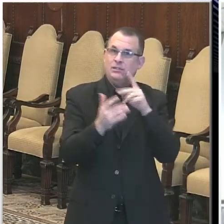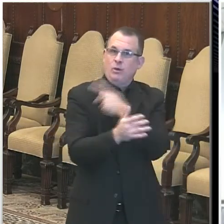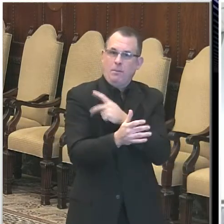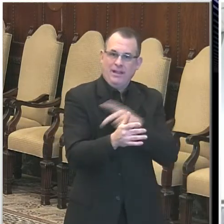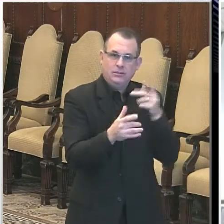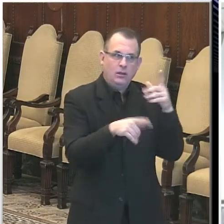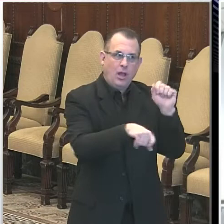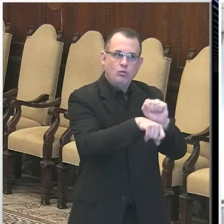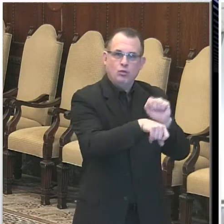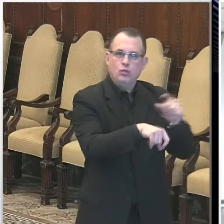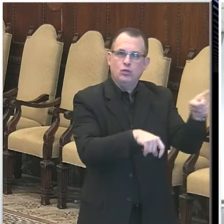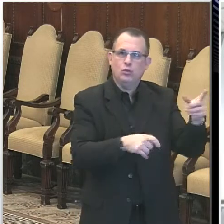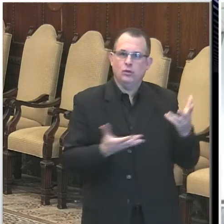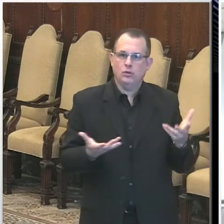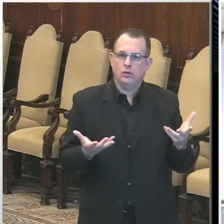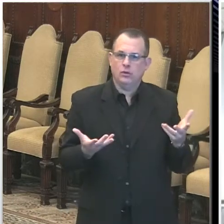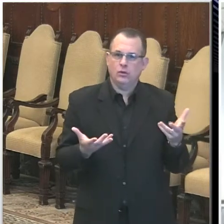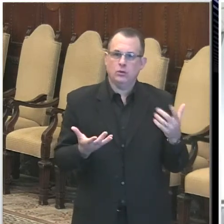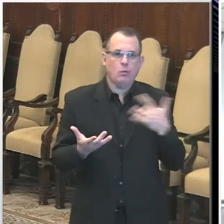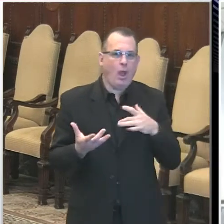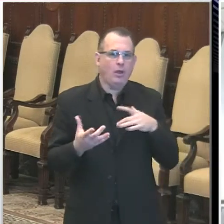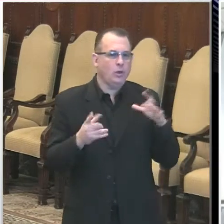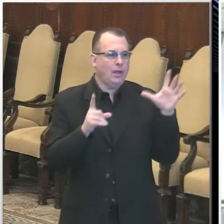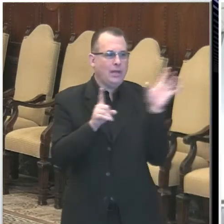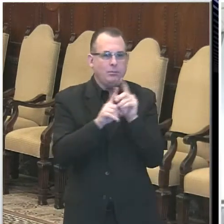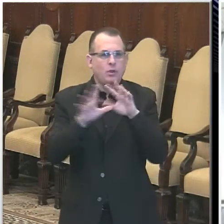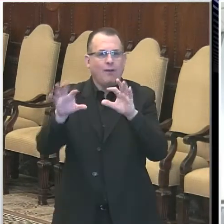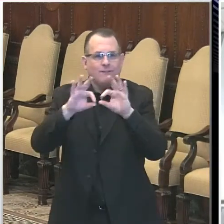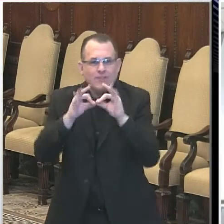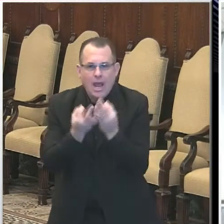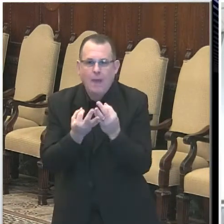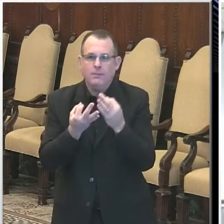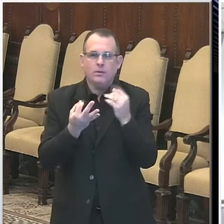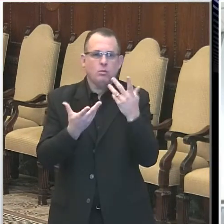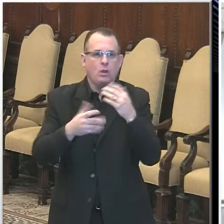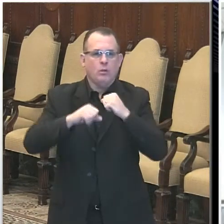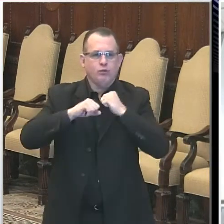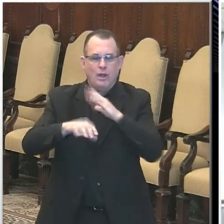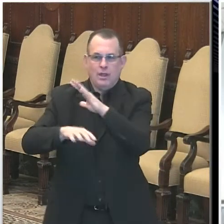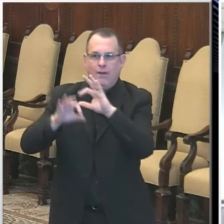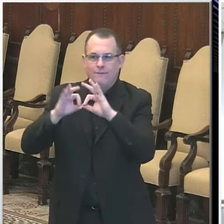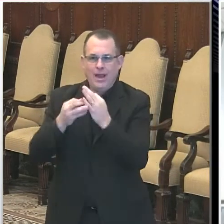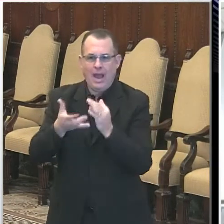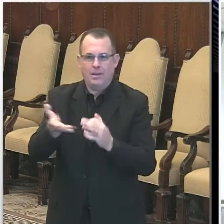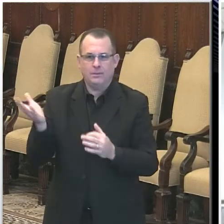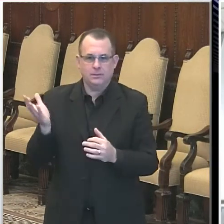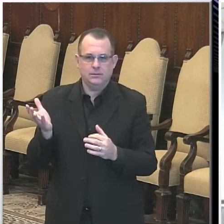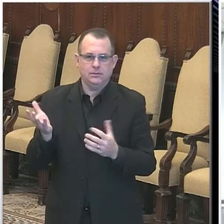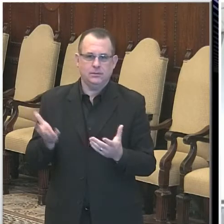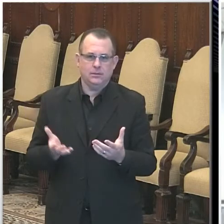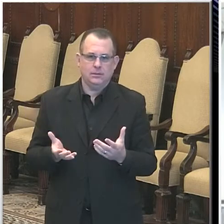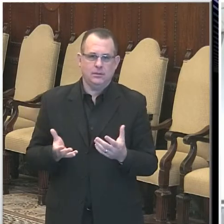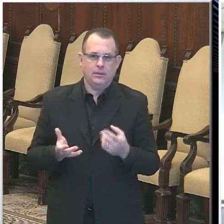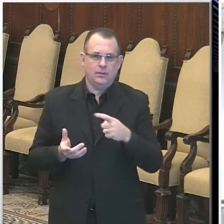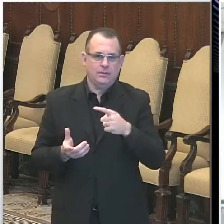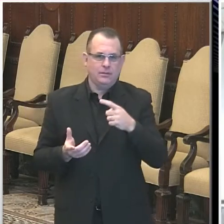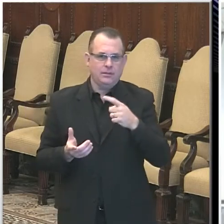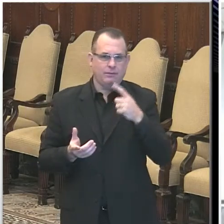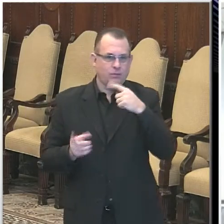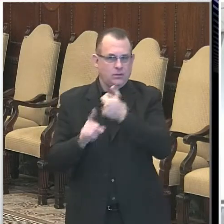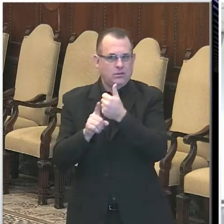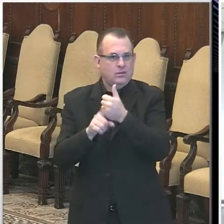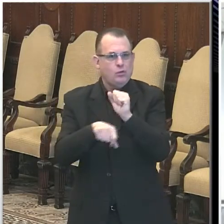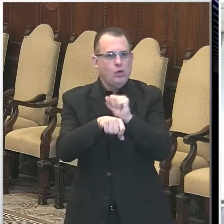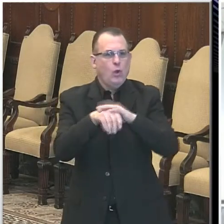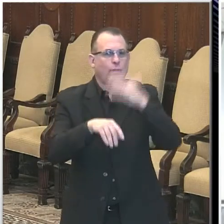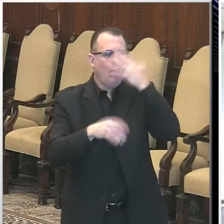families as well. These are men and women who put their lives on the lines for us every day. And we want to make sure that we are providing for both